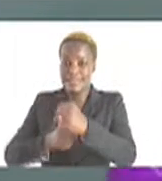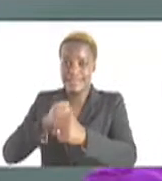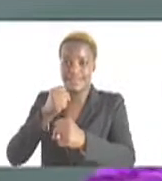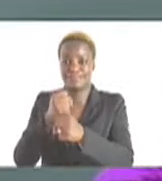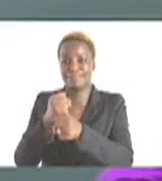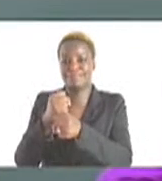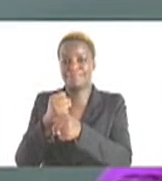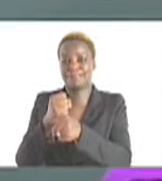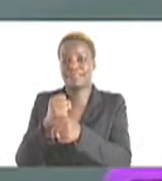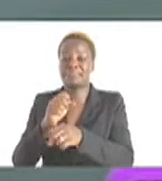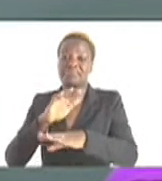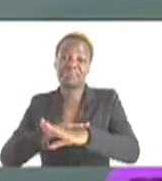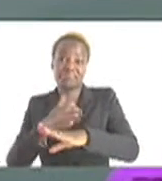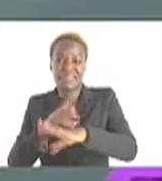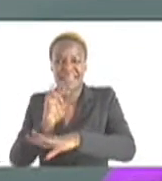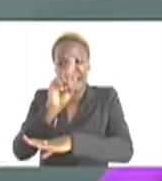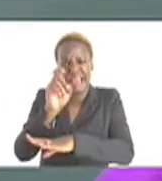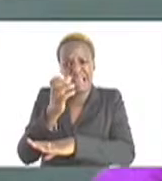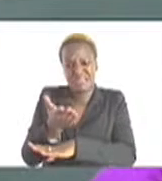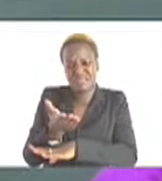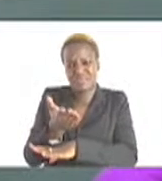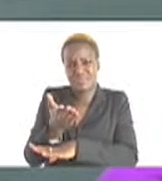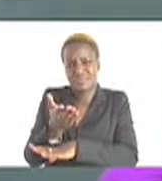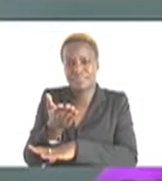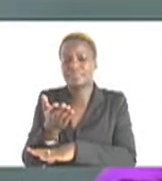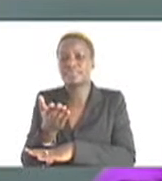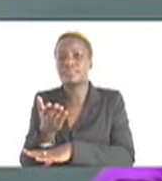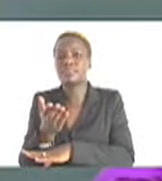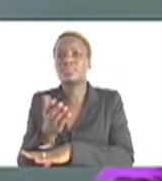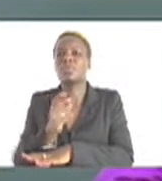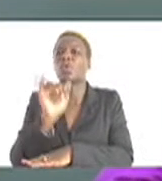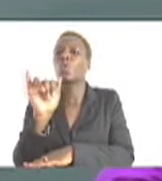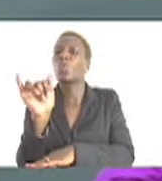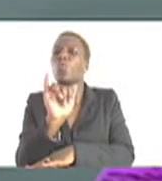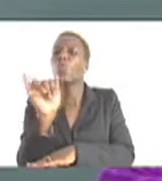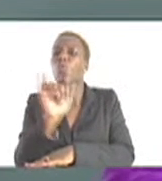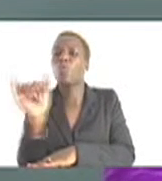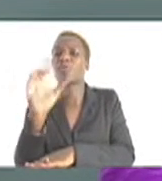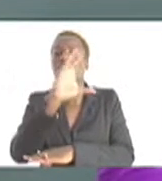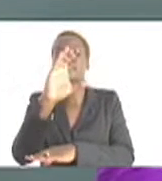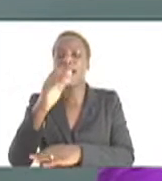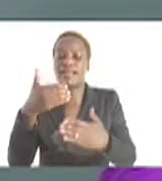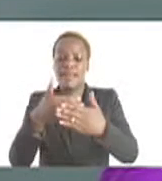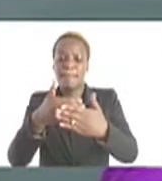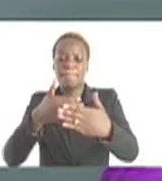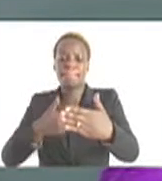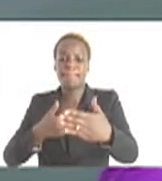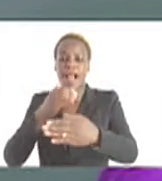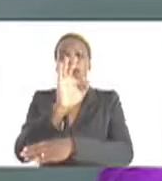example, if I have to ask you, Leandre, what month comes before February?